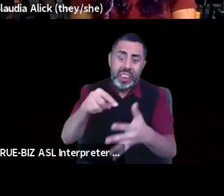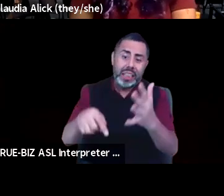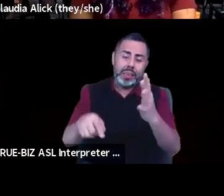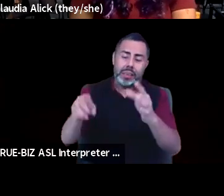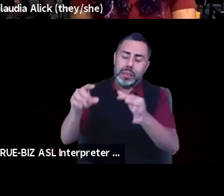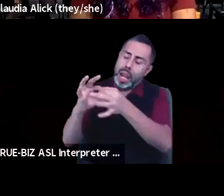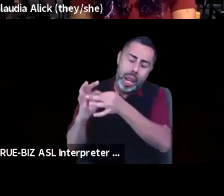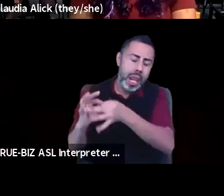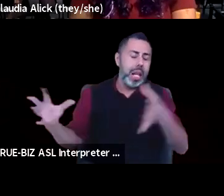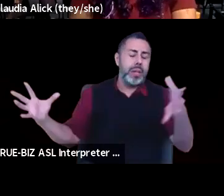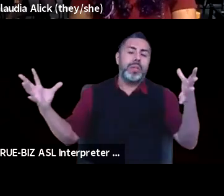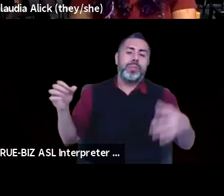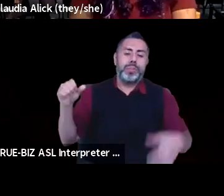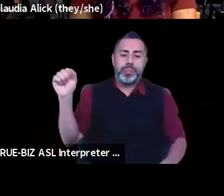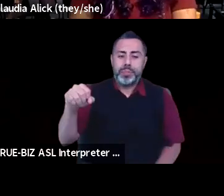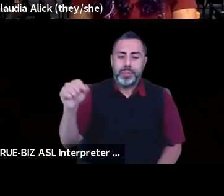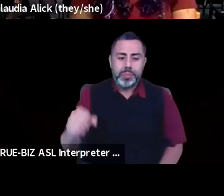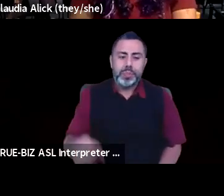That's that.